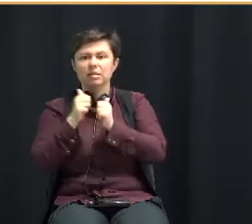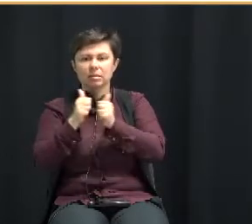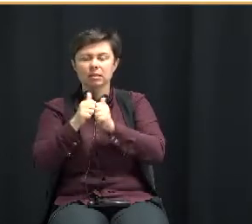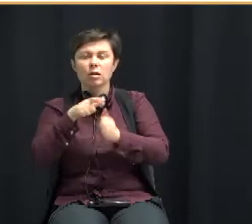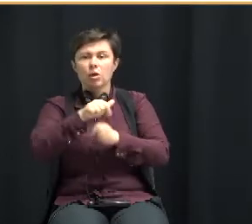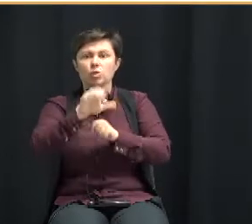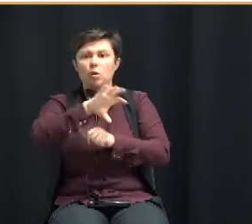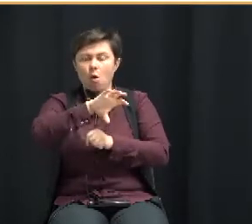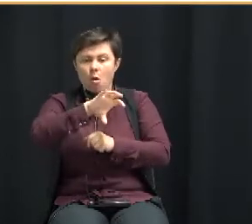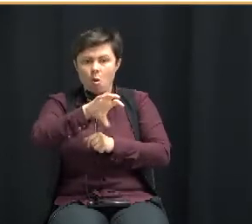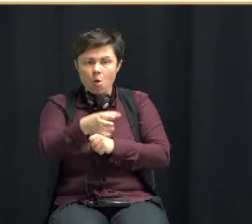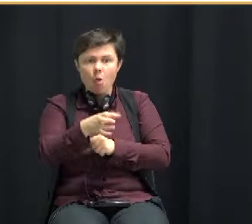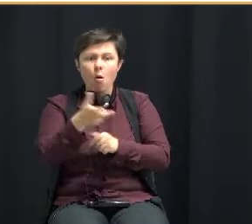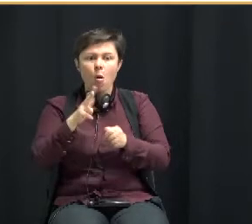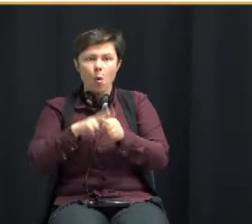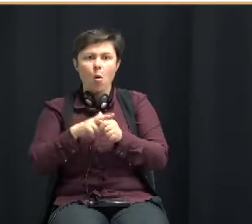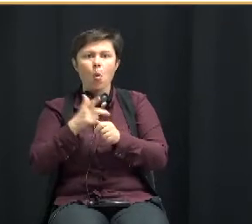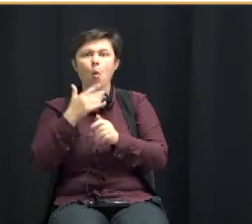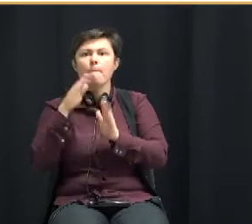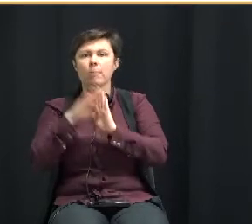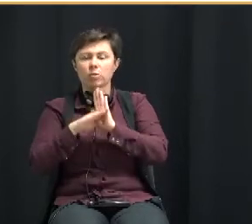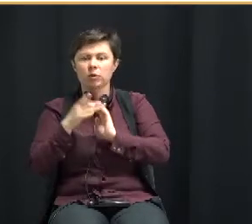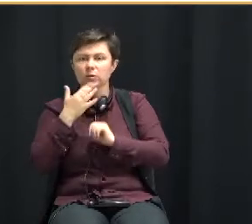we have challenges. For example,